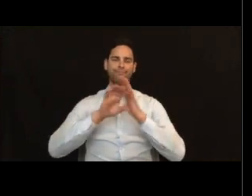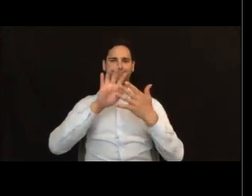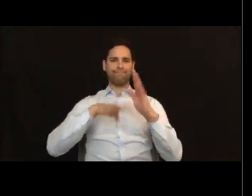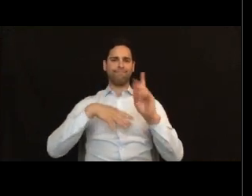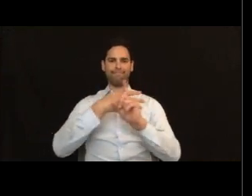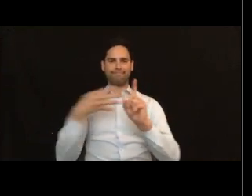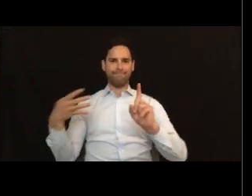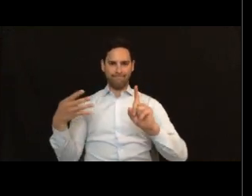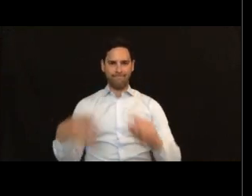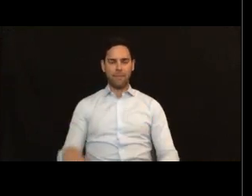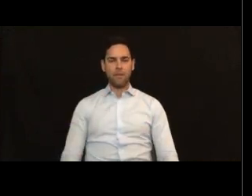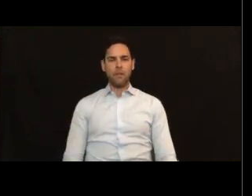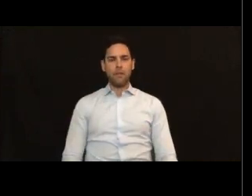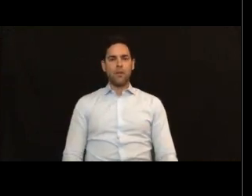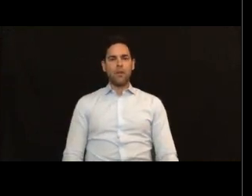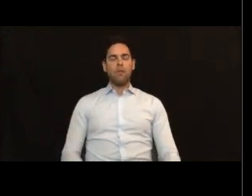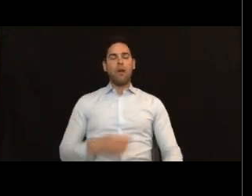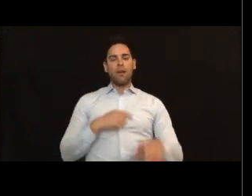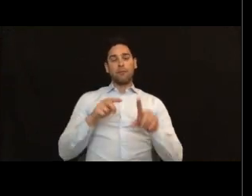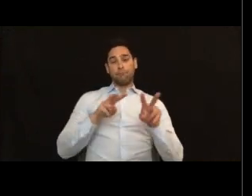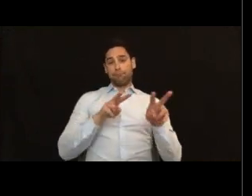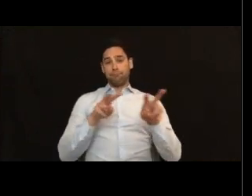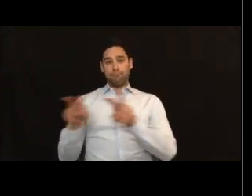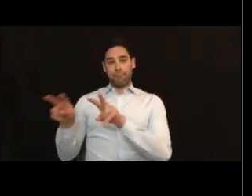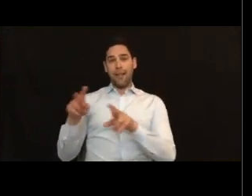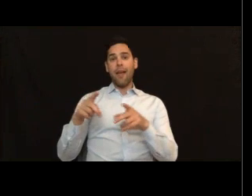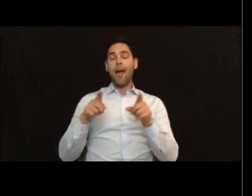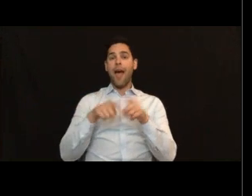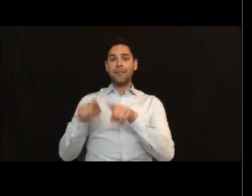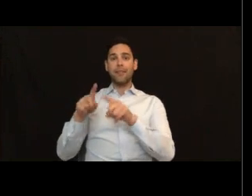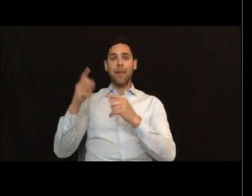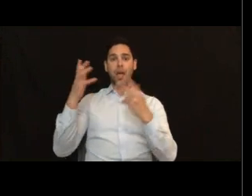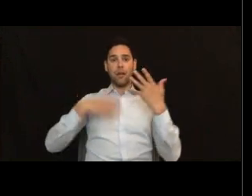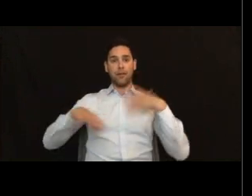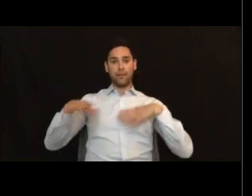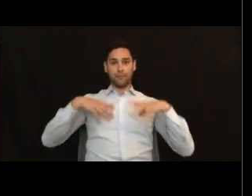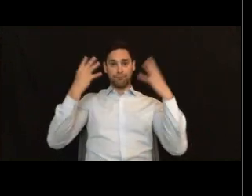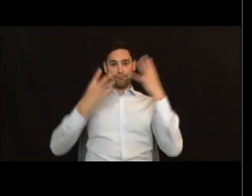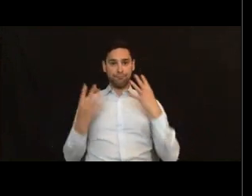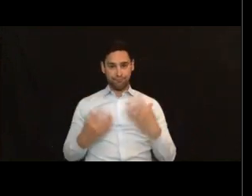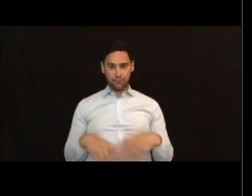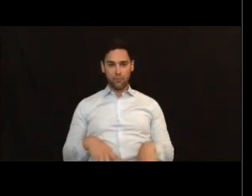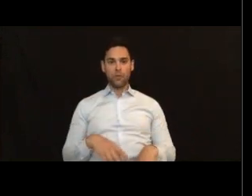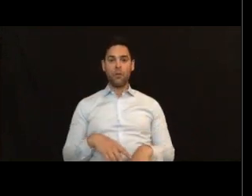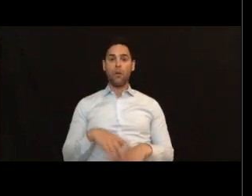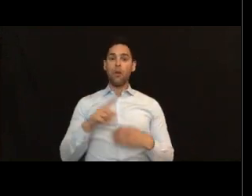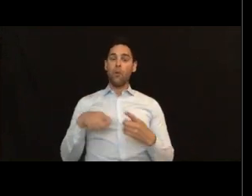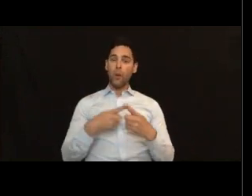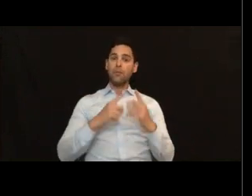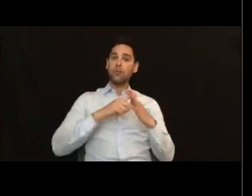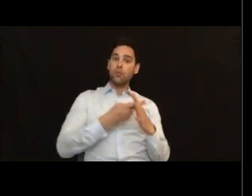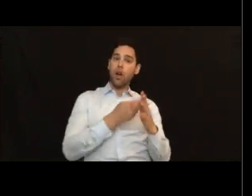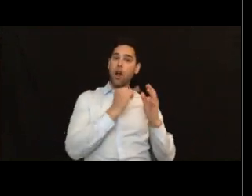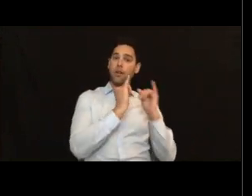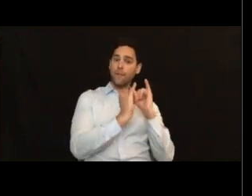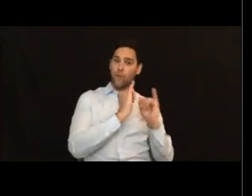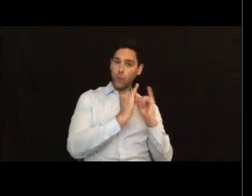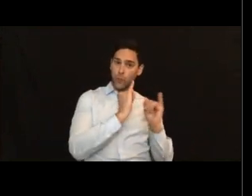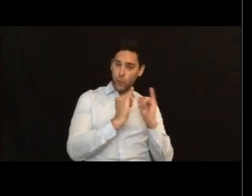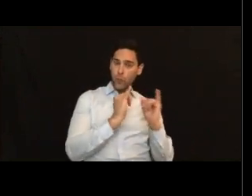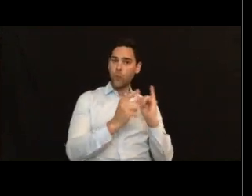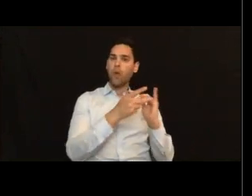visually transformed. So at the beginning of the conversation, they visually presented in a way that might be read by an interlocutor